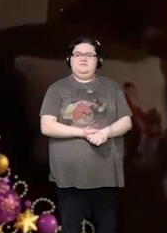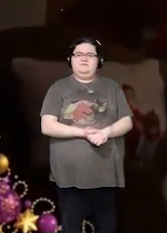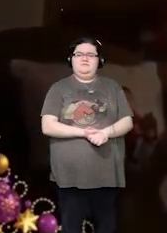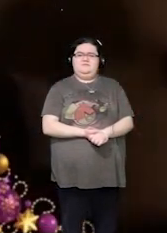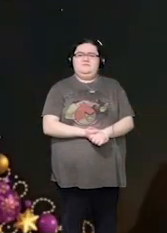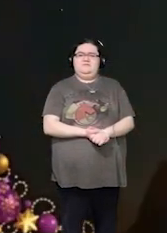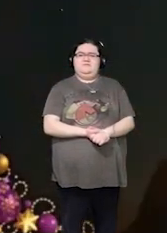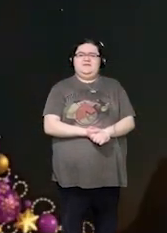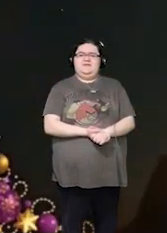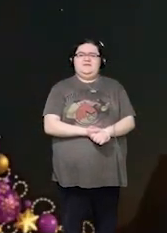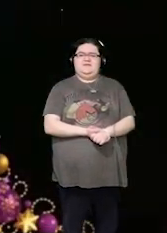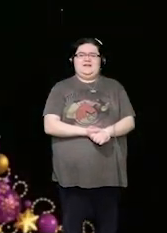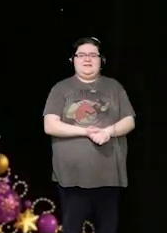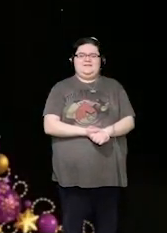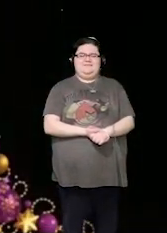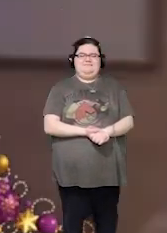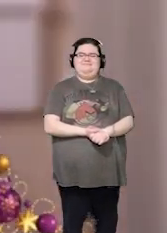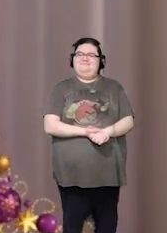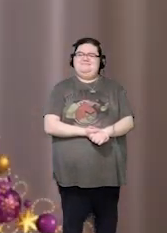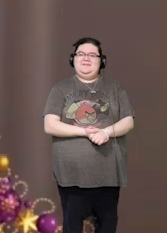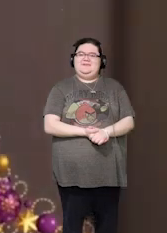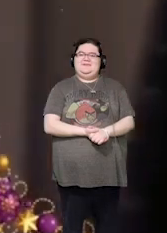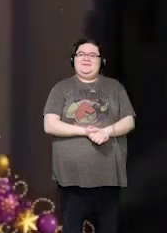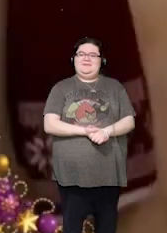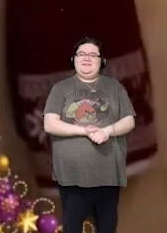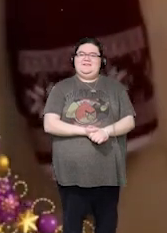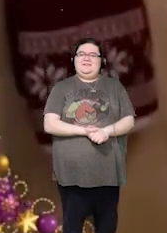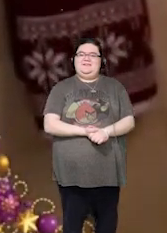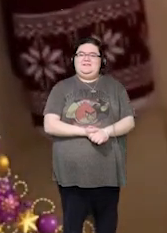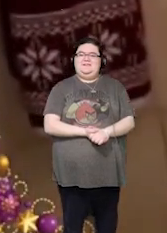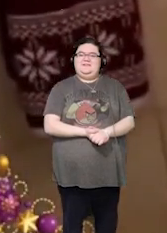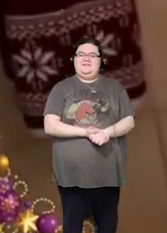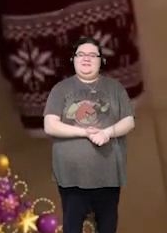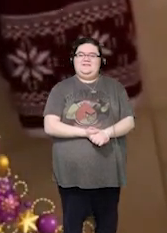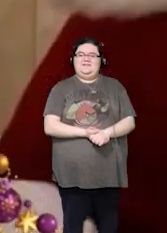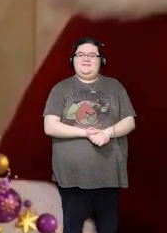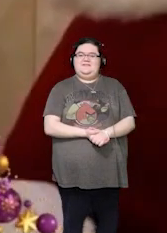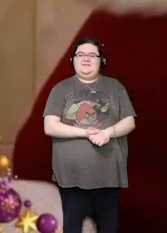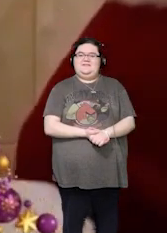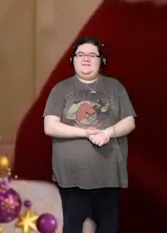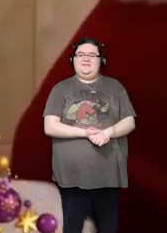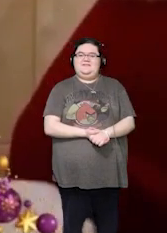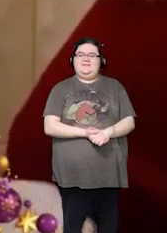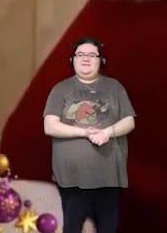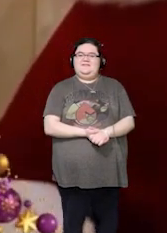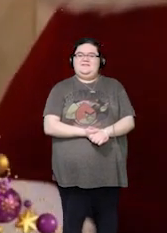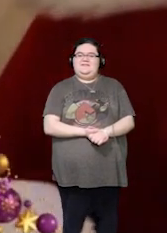Oh. Santa? I hate when I'm in a stranger's house and I do shit.